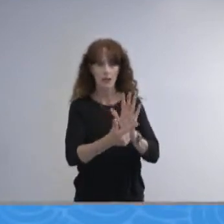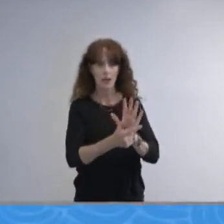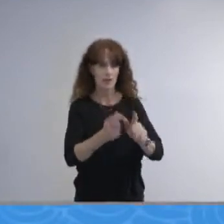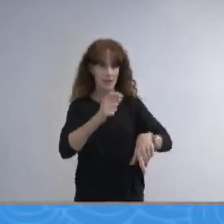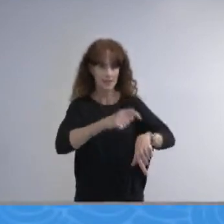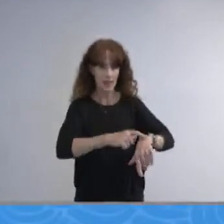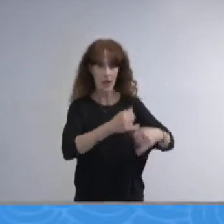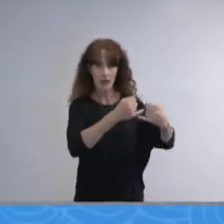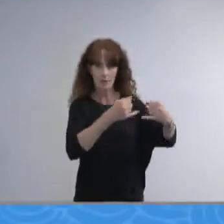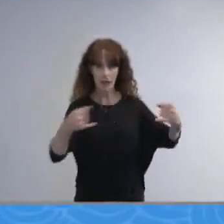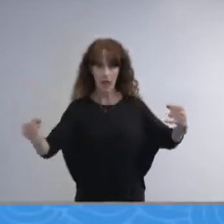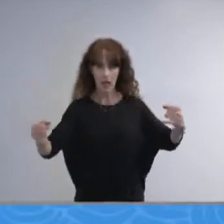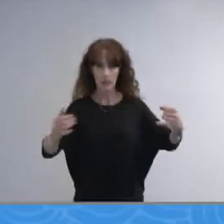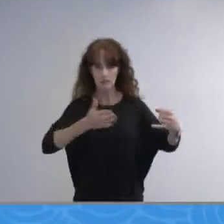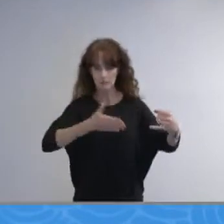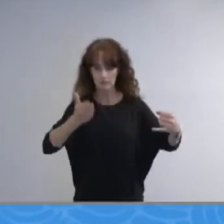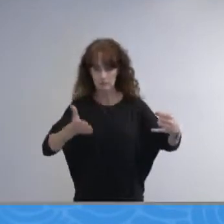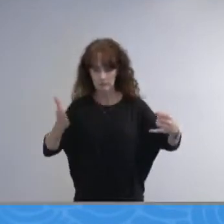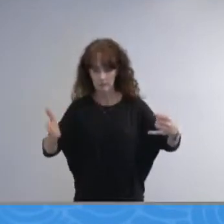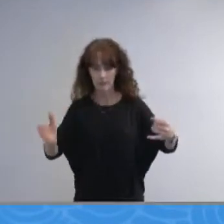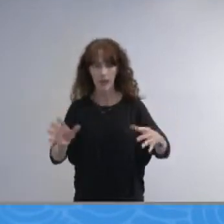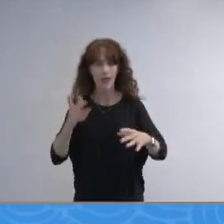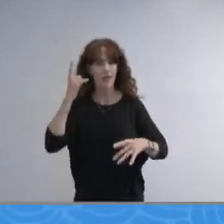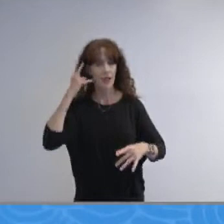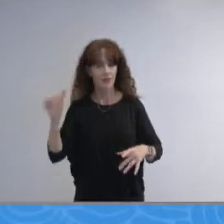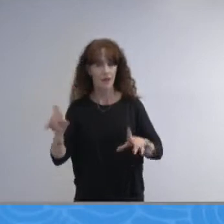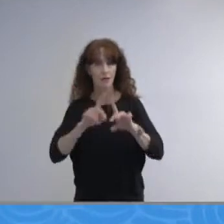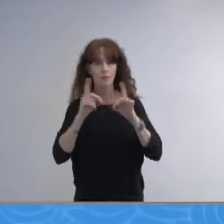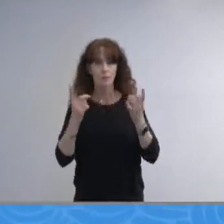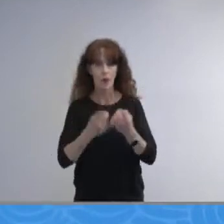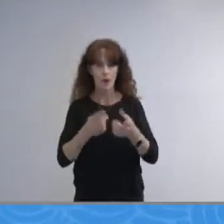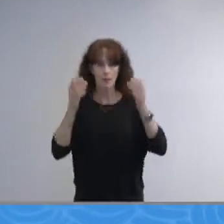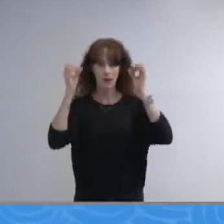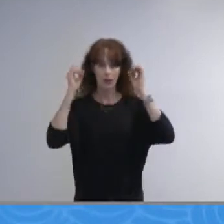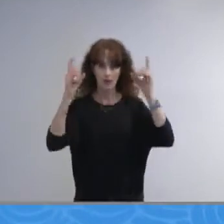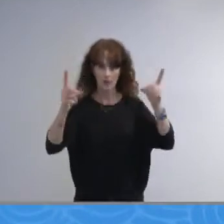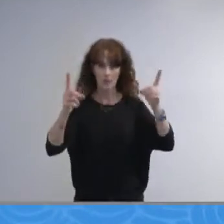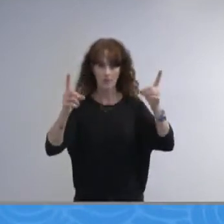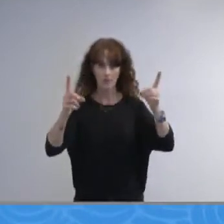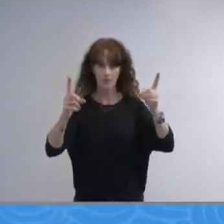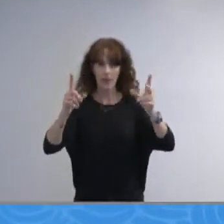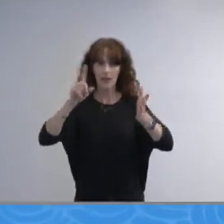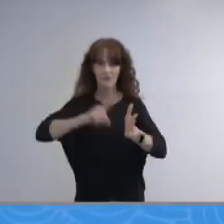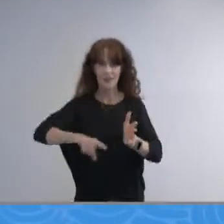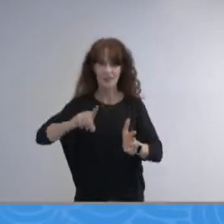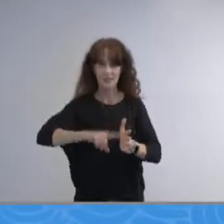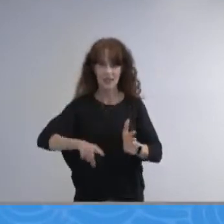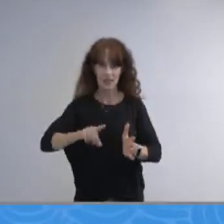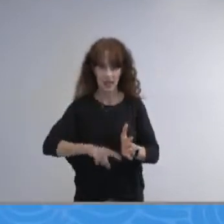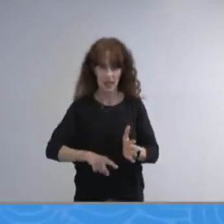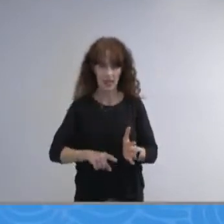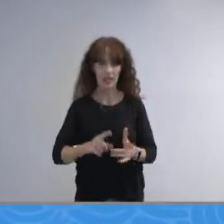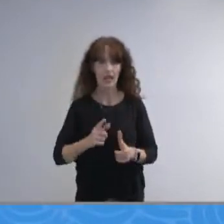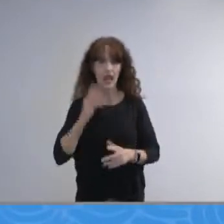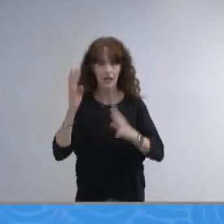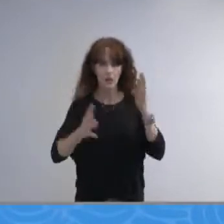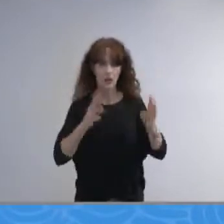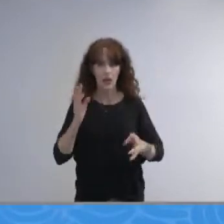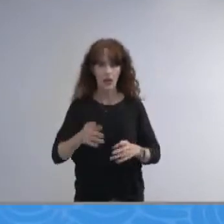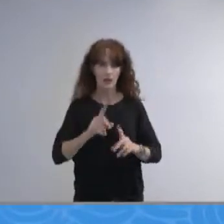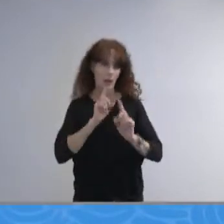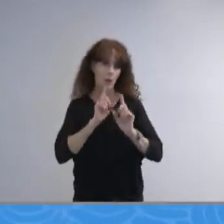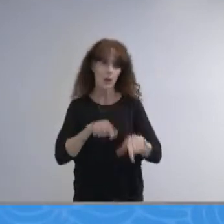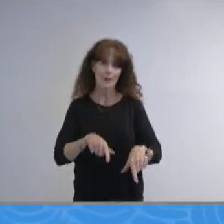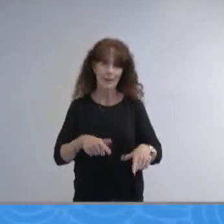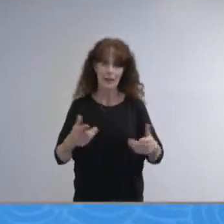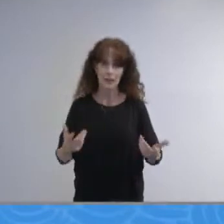timelines, and then the California Department of Education can investigate that and then create a remedy. For